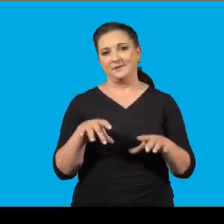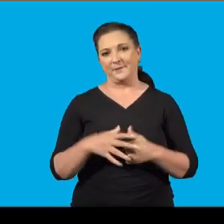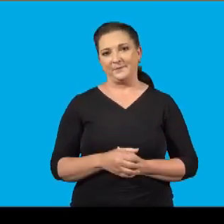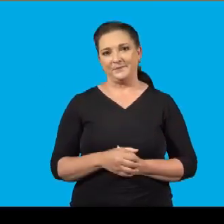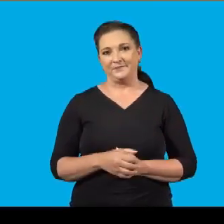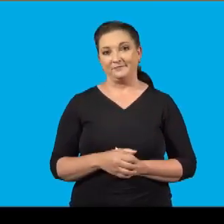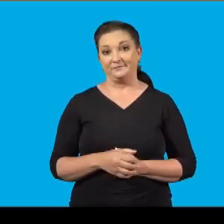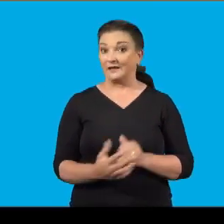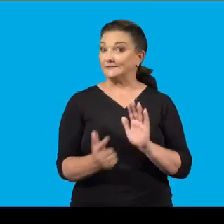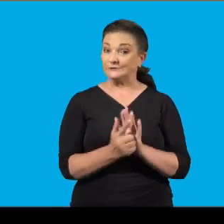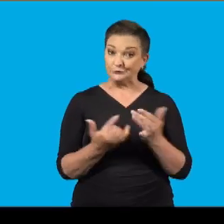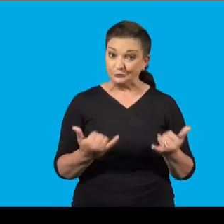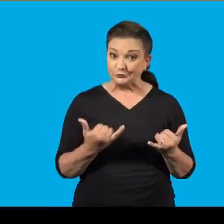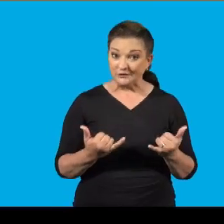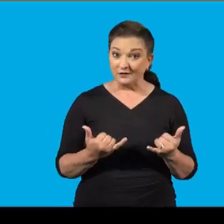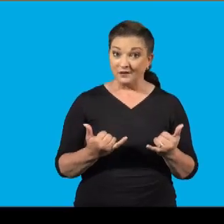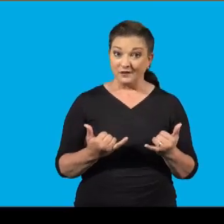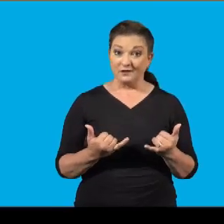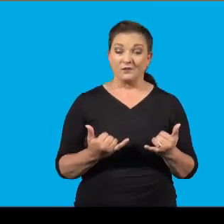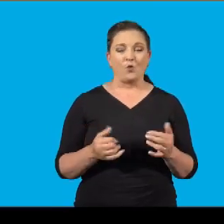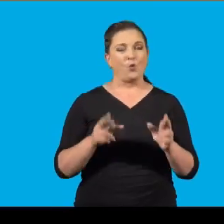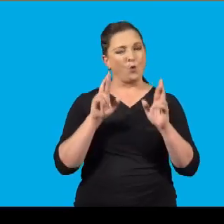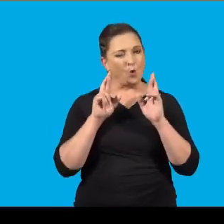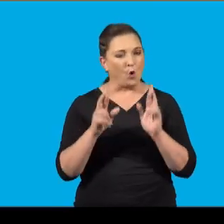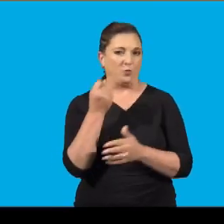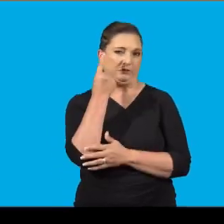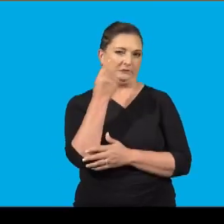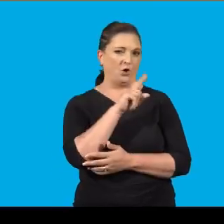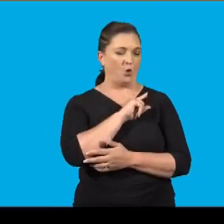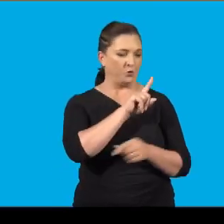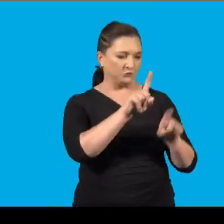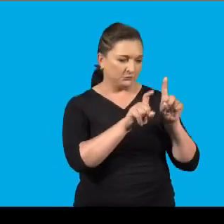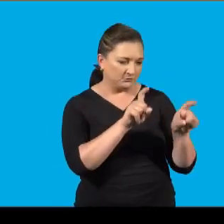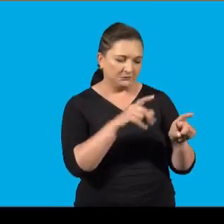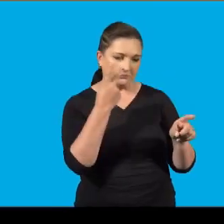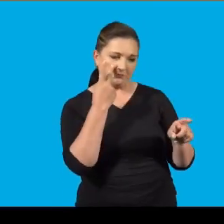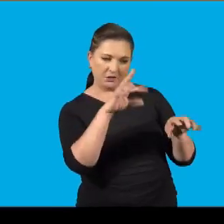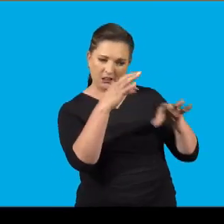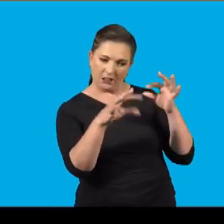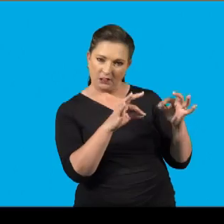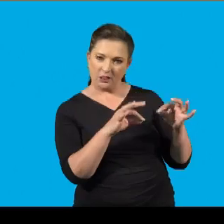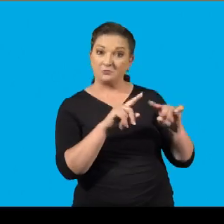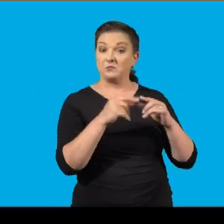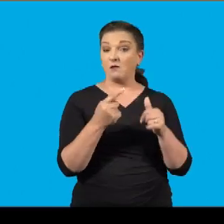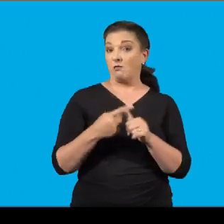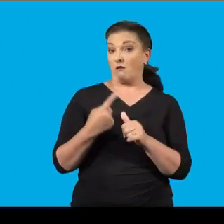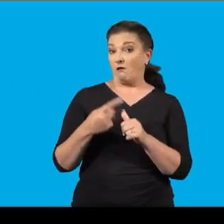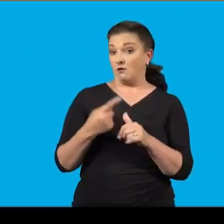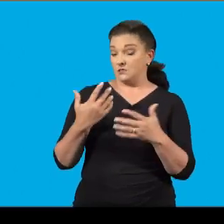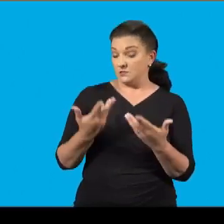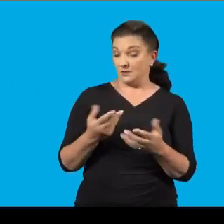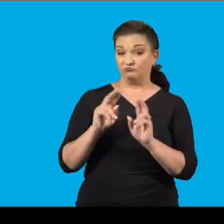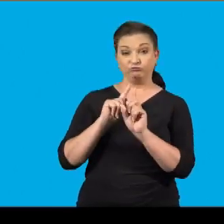your exams. I hope today's lesson has helped you understand how to analyze questions in history, how to